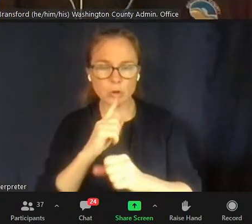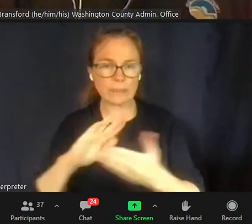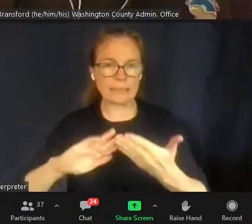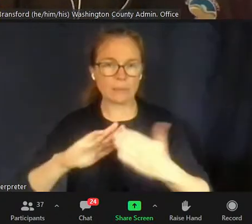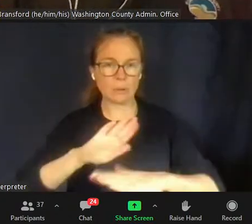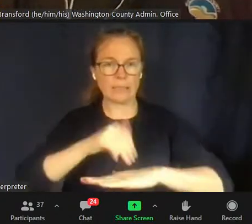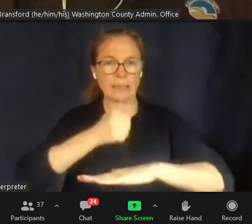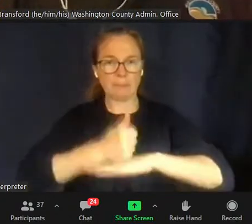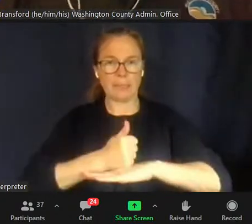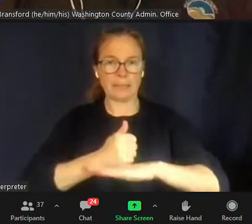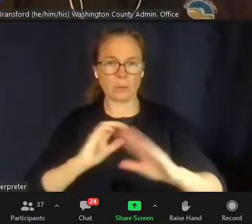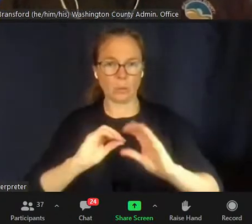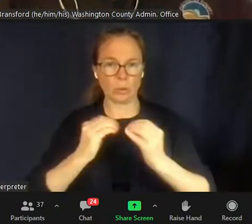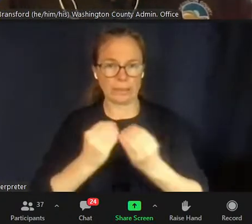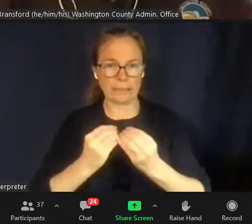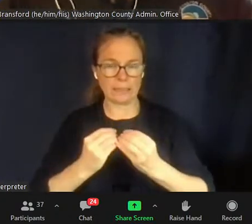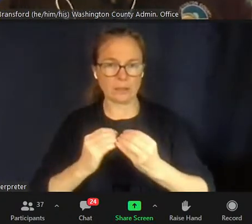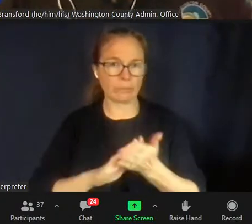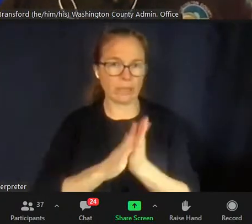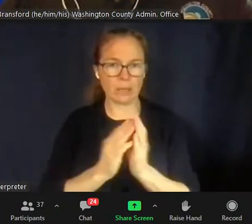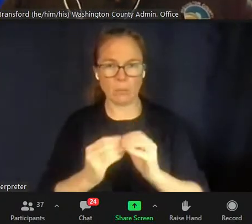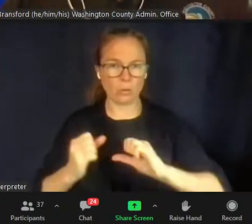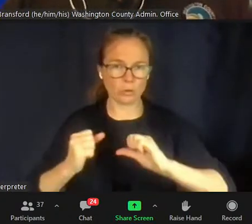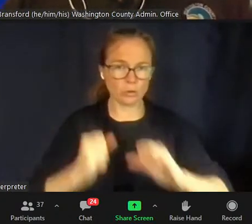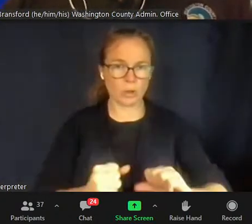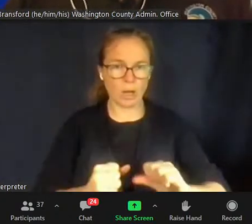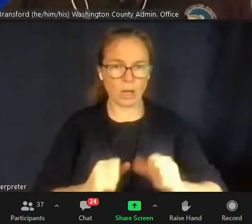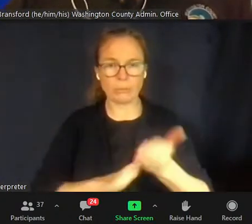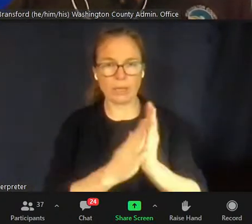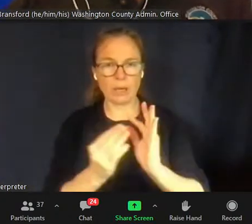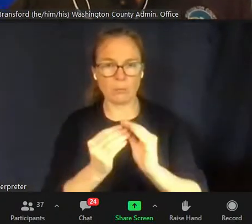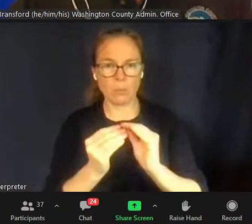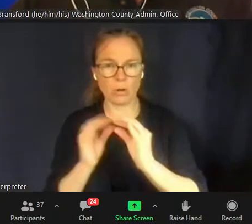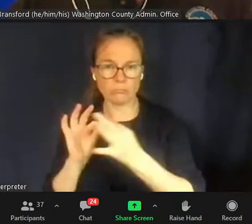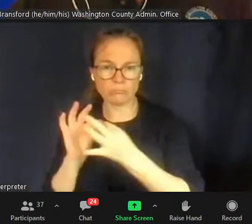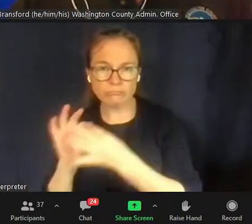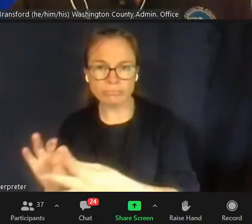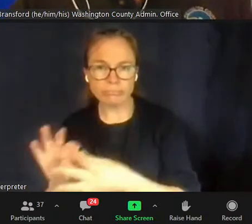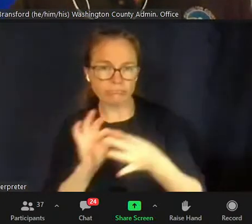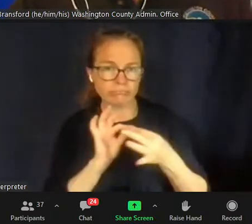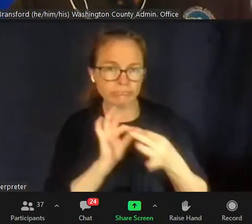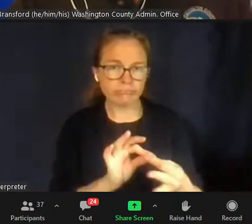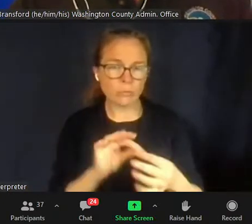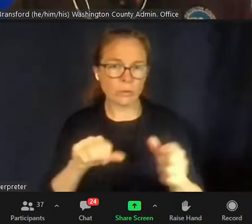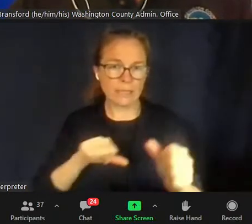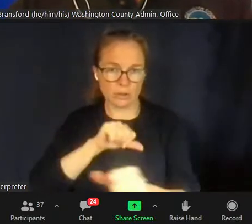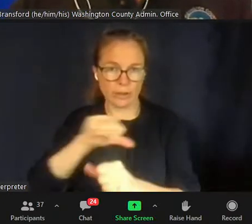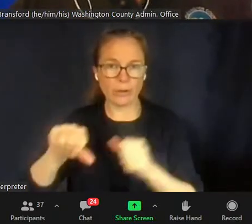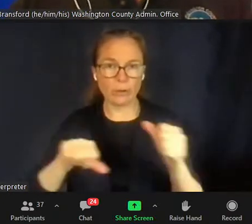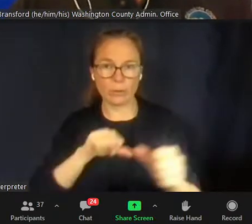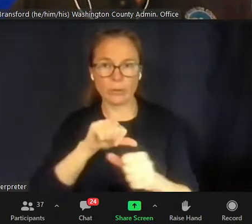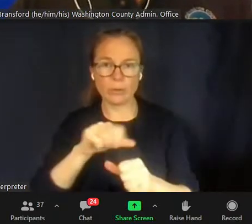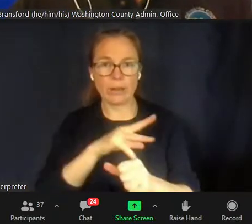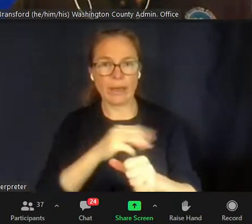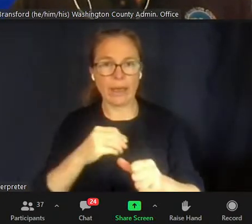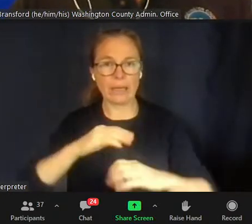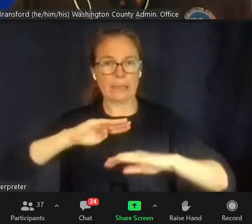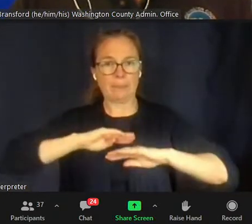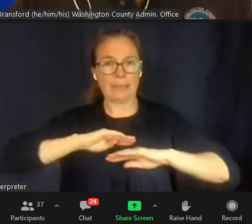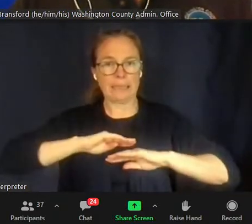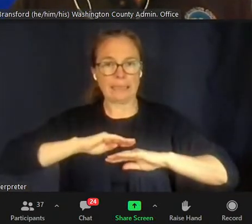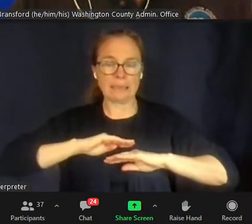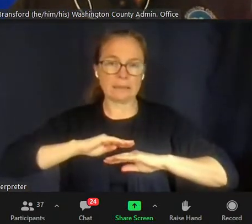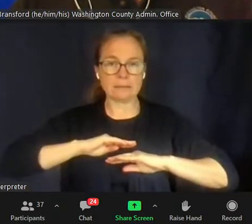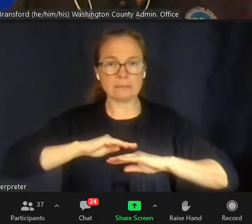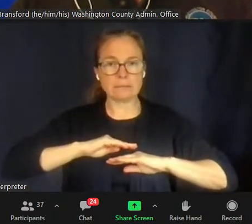organization ties and meeting the needs of our Black community